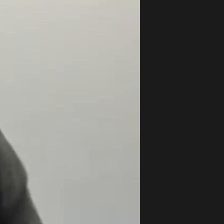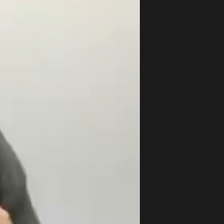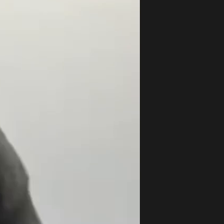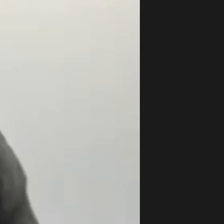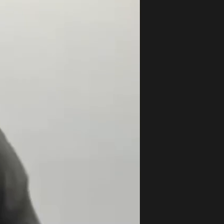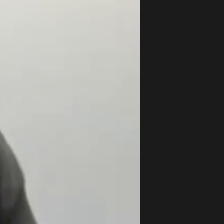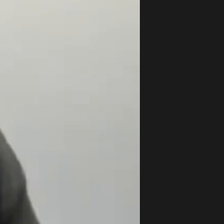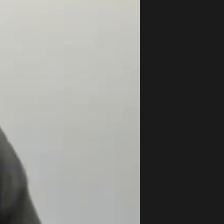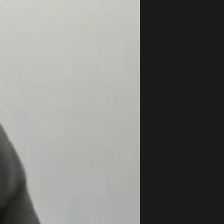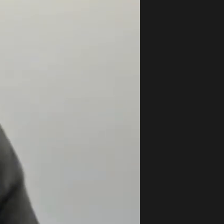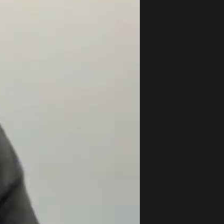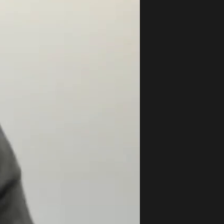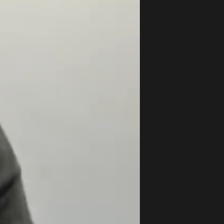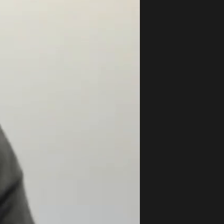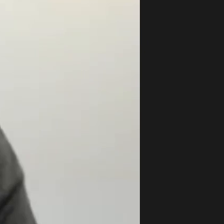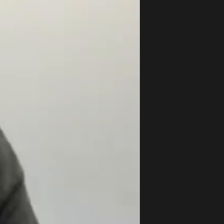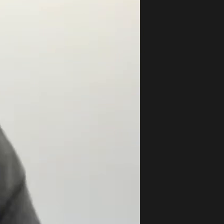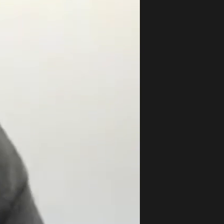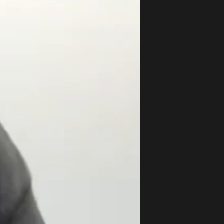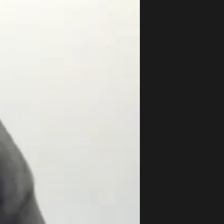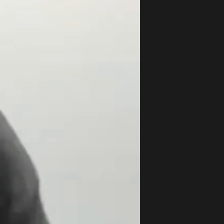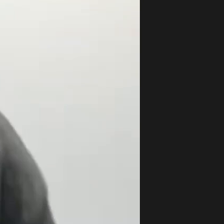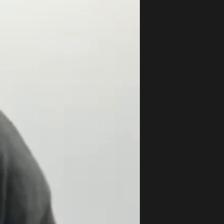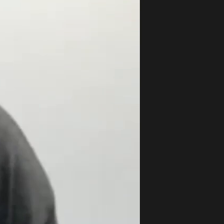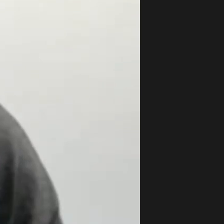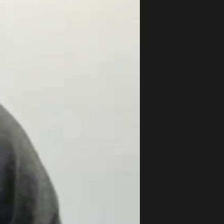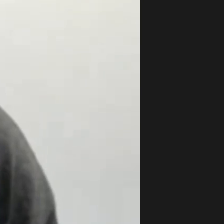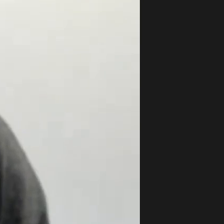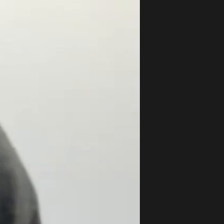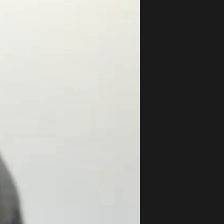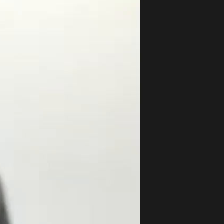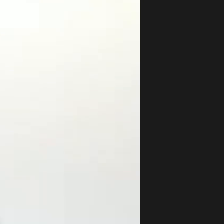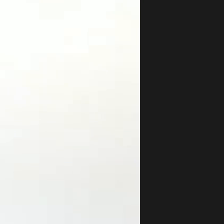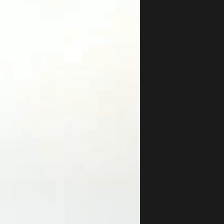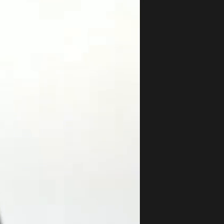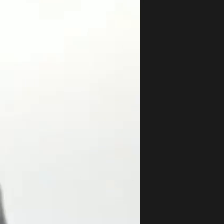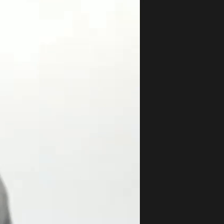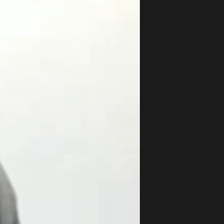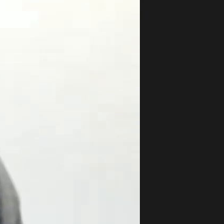Year, and we'll see everyone in January. Happy holidays. Thank you very much.